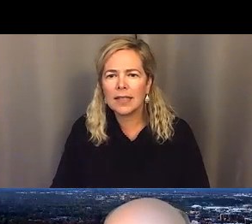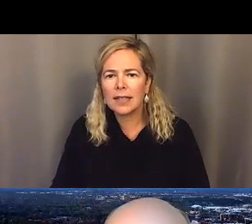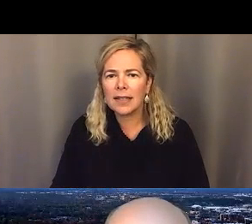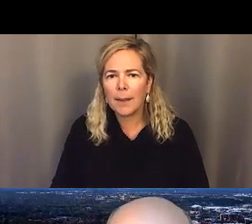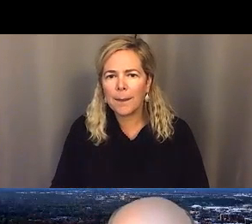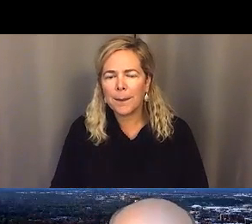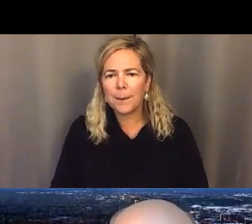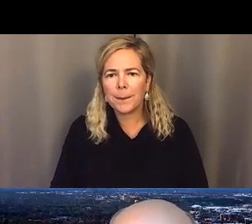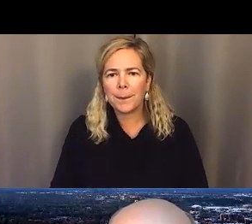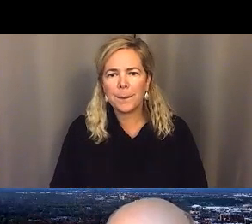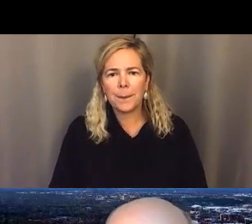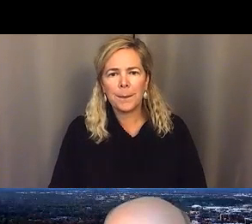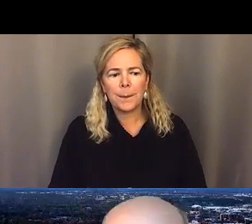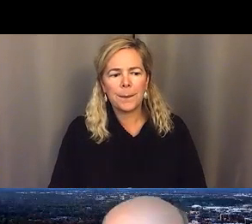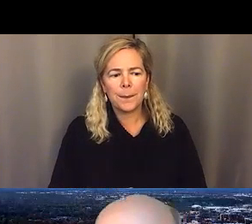Okay,